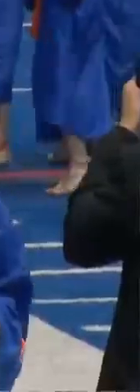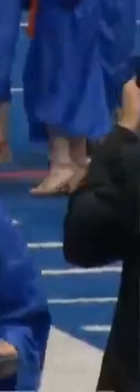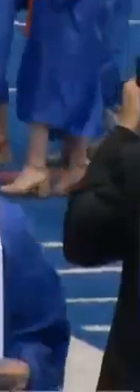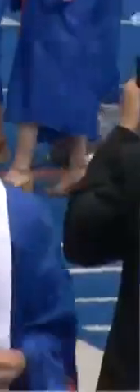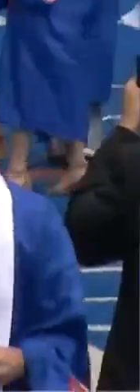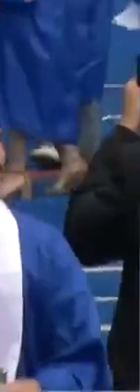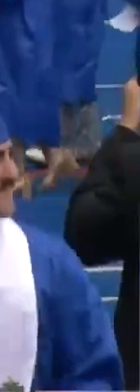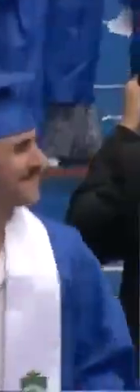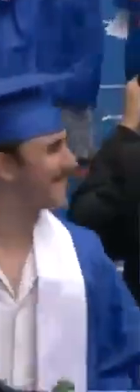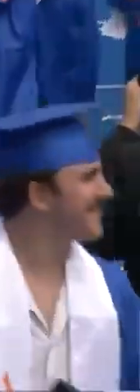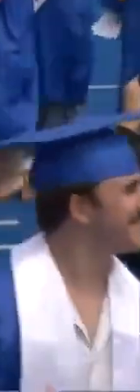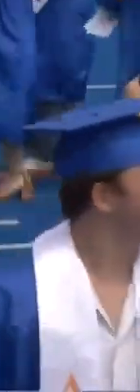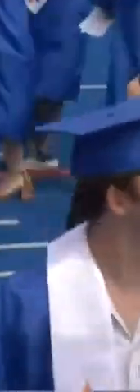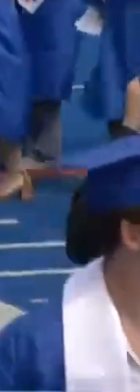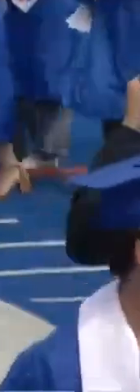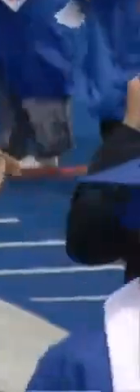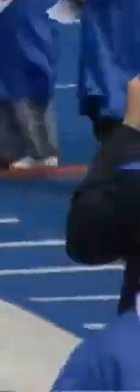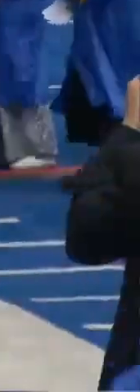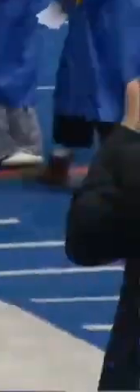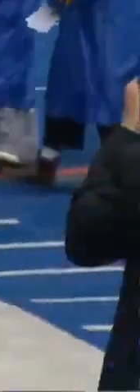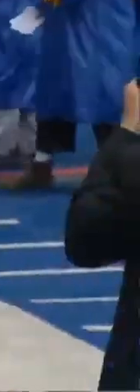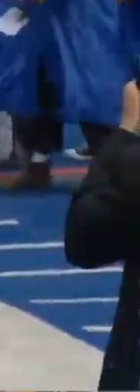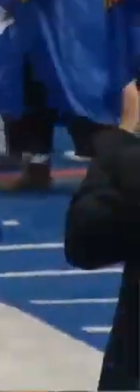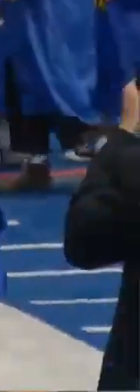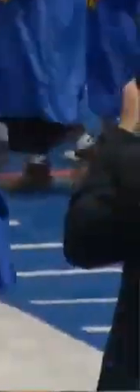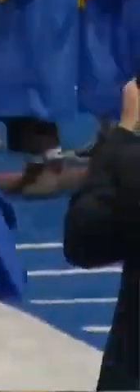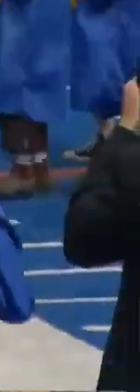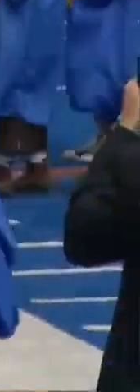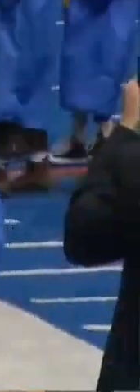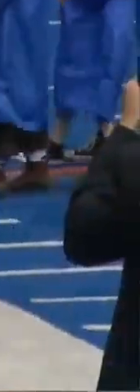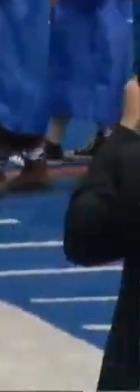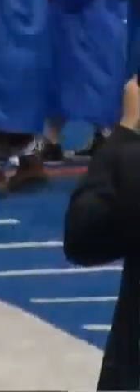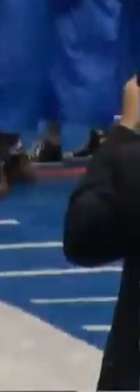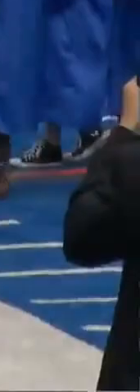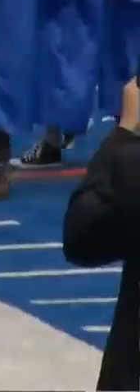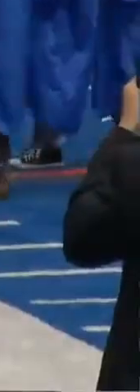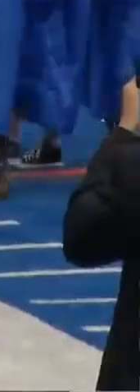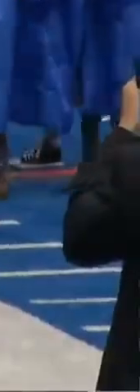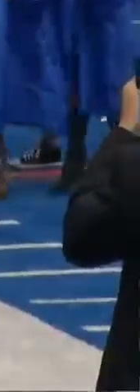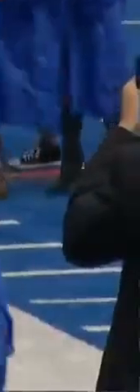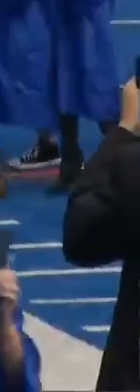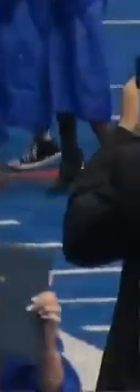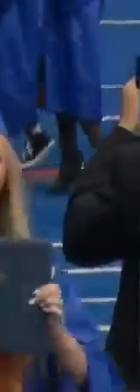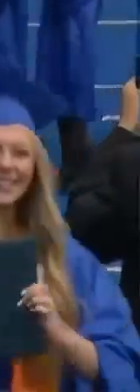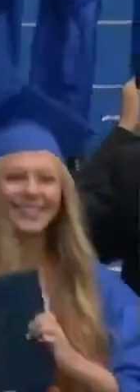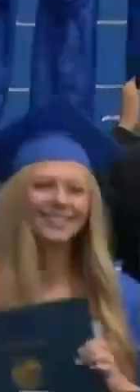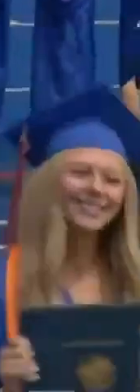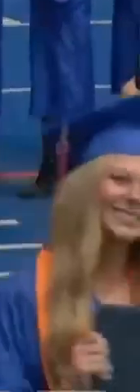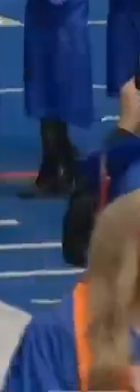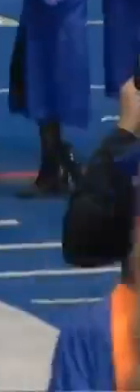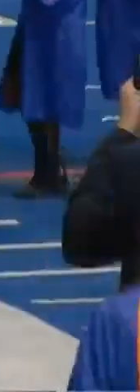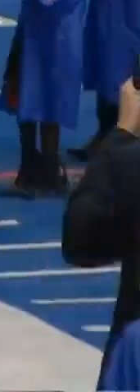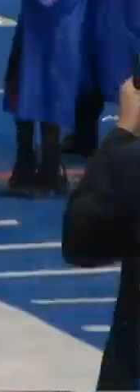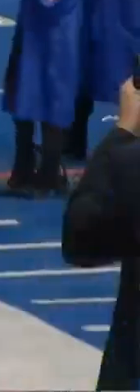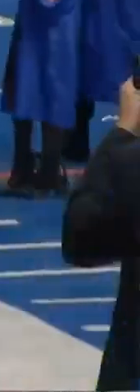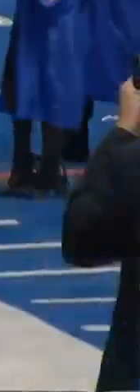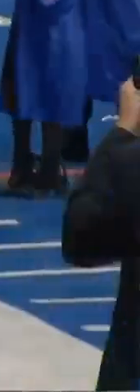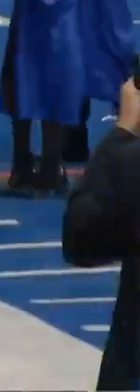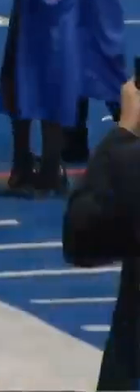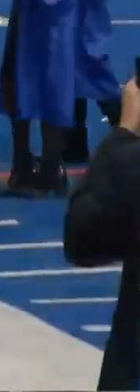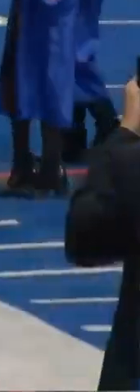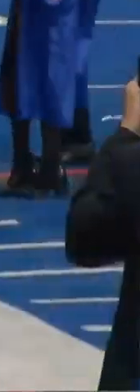Trisha Joy Howard. Ronald Austin John Keely Milekai Joseph. Carolyn